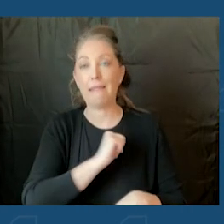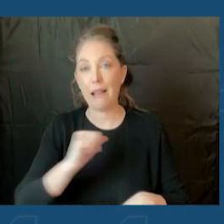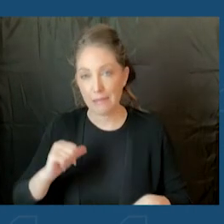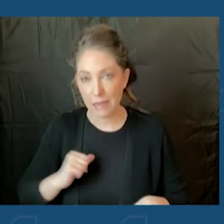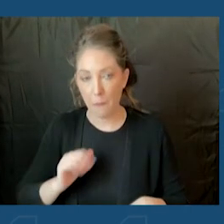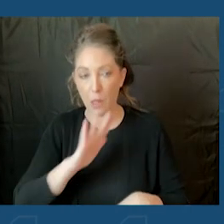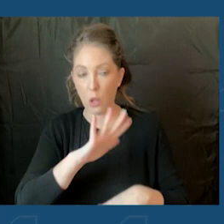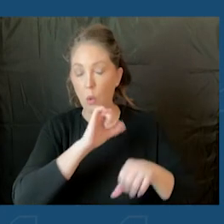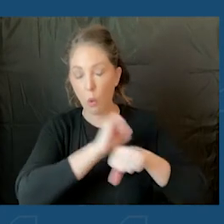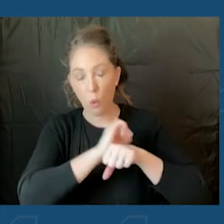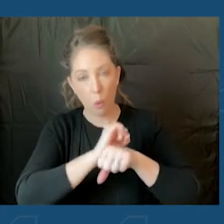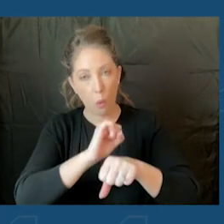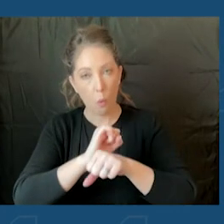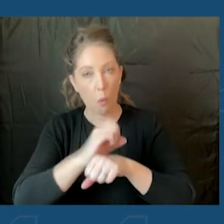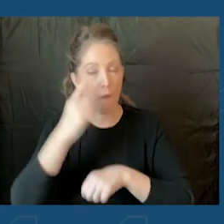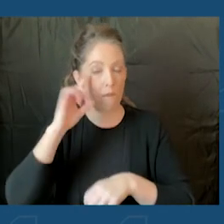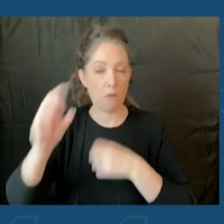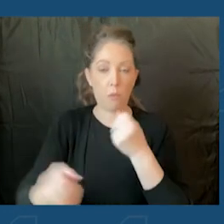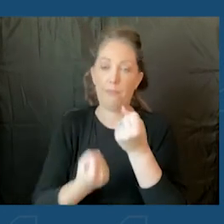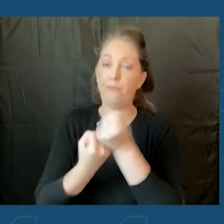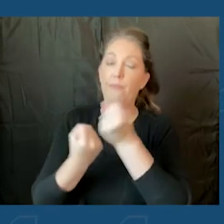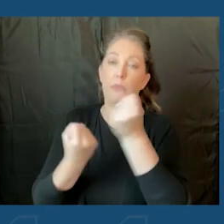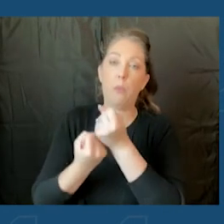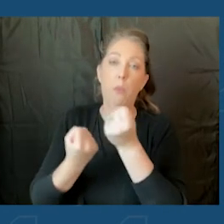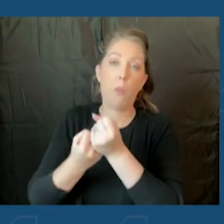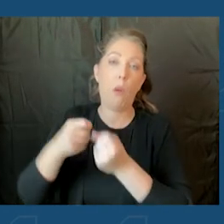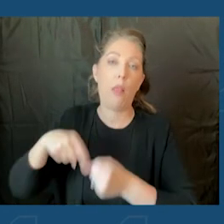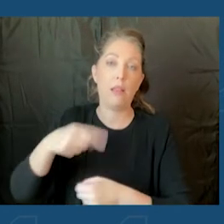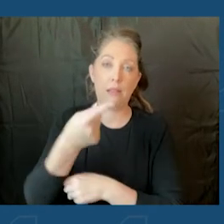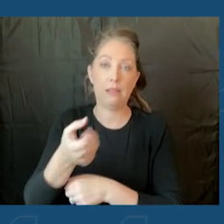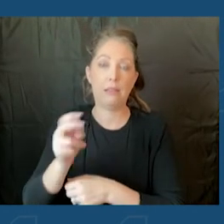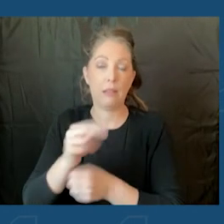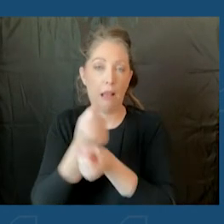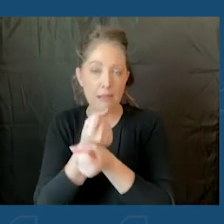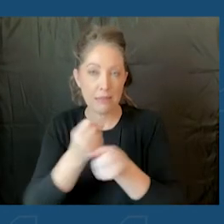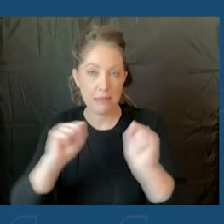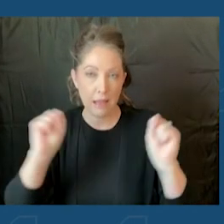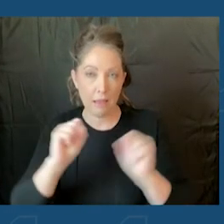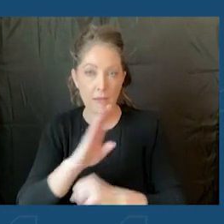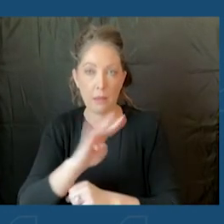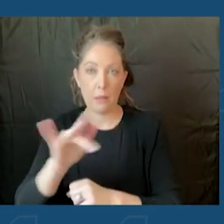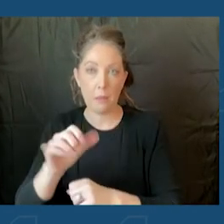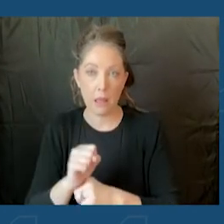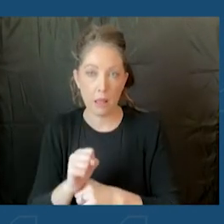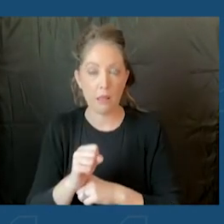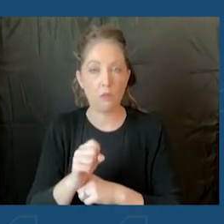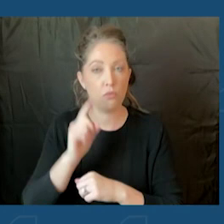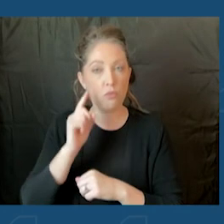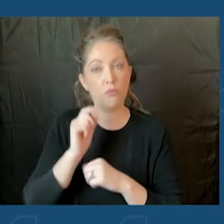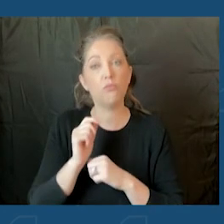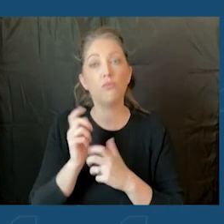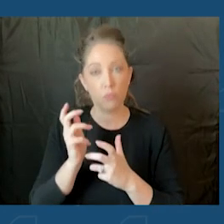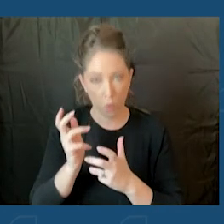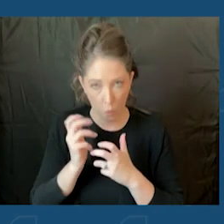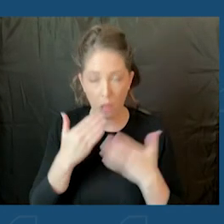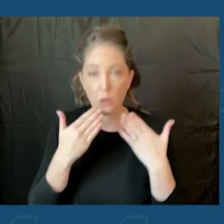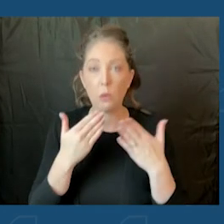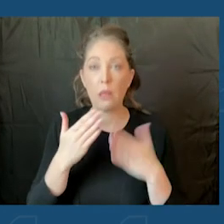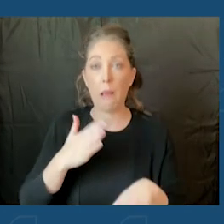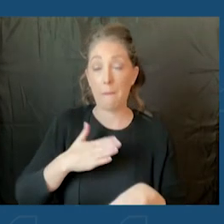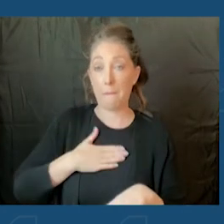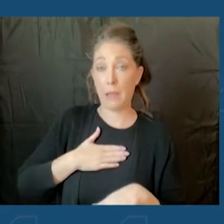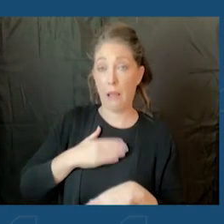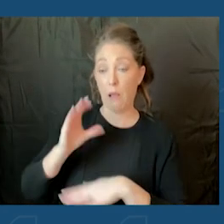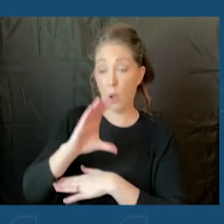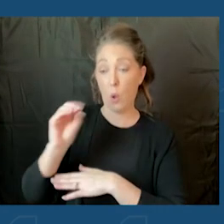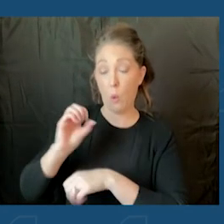mentioned, supporting all of these gun safety initiatives and for all that you do for us on Long Island here. I want to thank my colleagues,